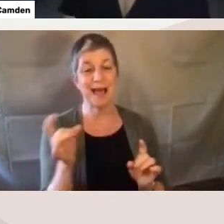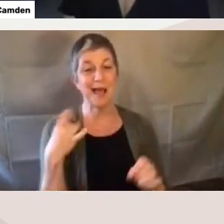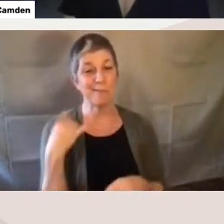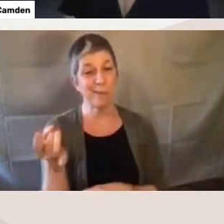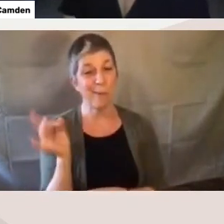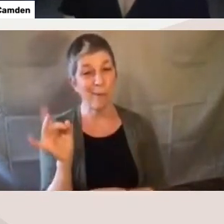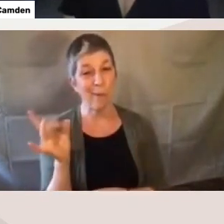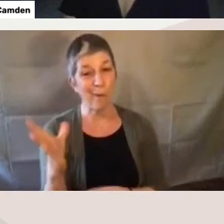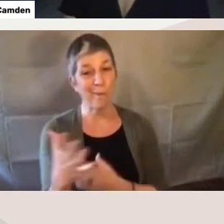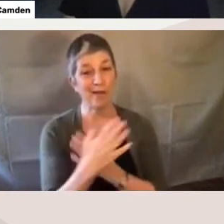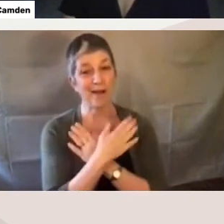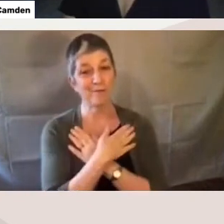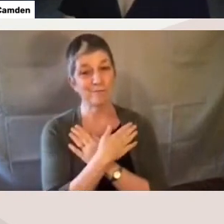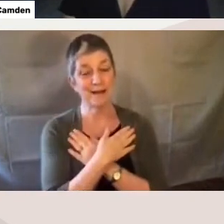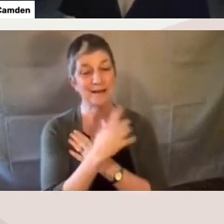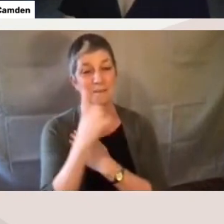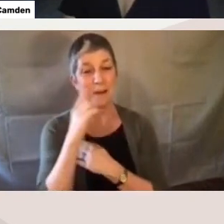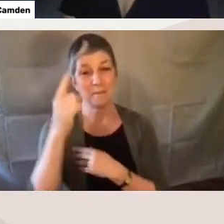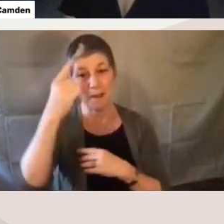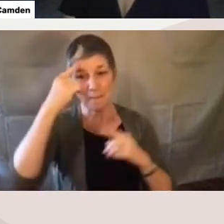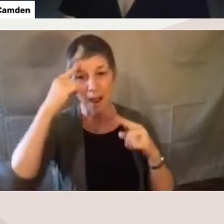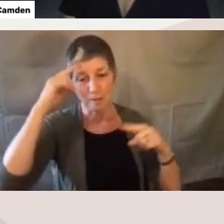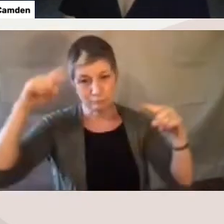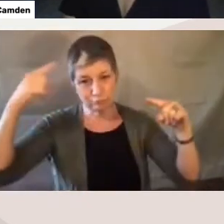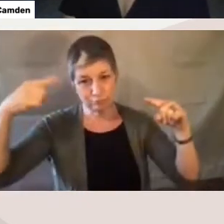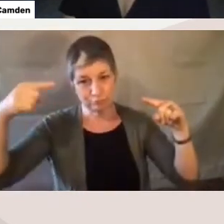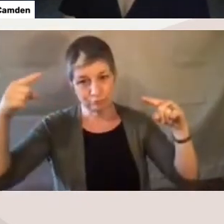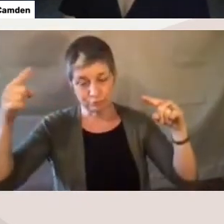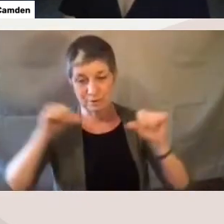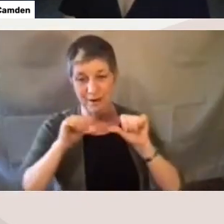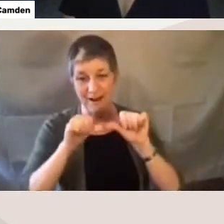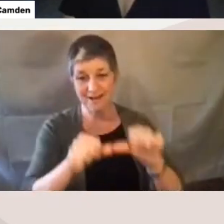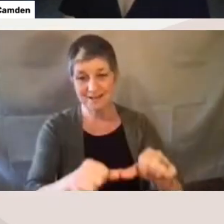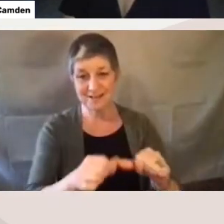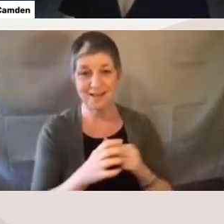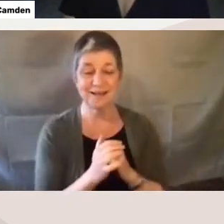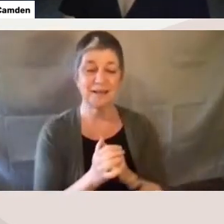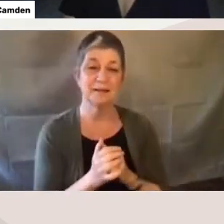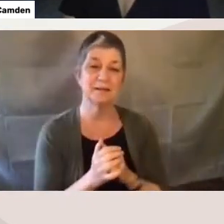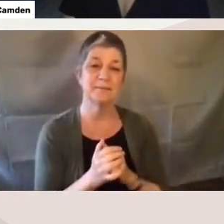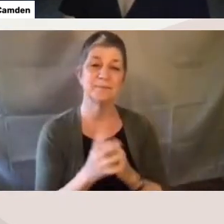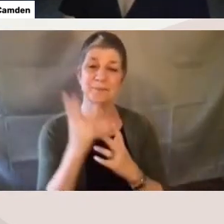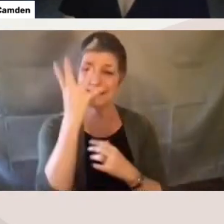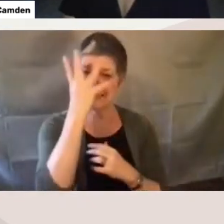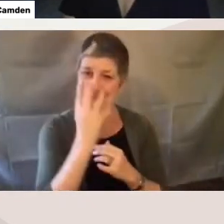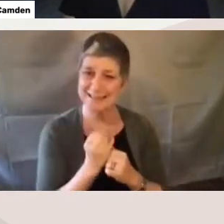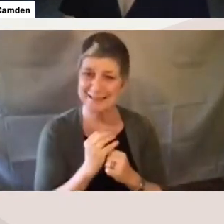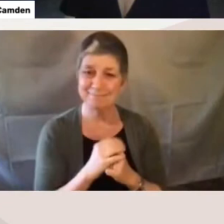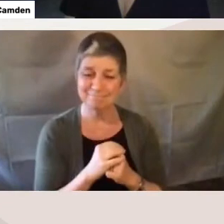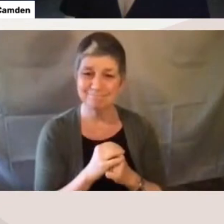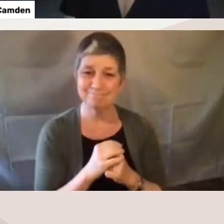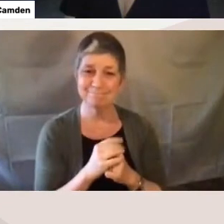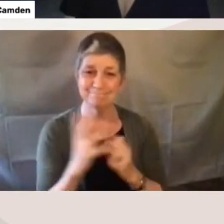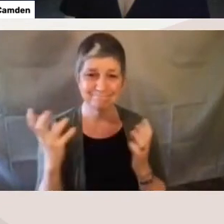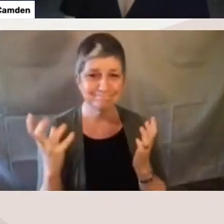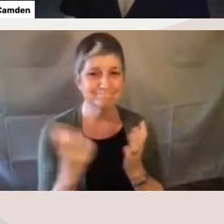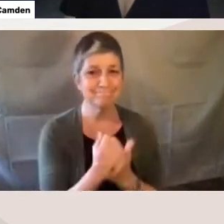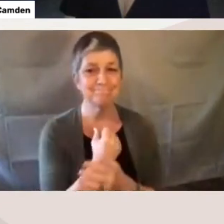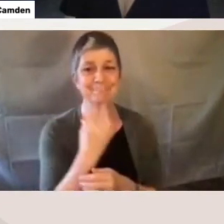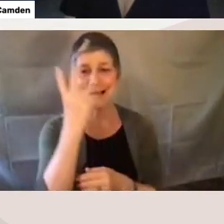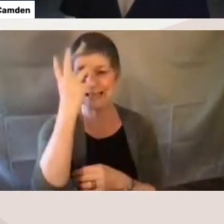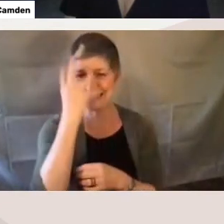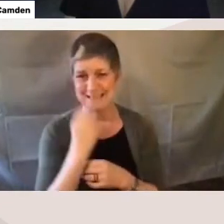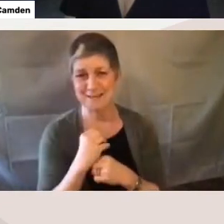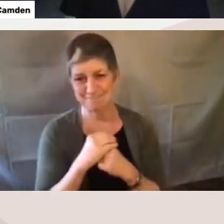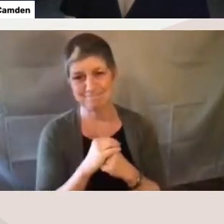at resting because my mind is constantly going. So sleep, take some time and go to